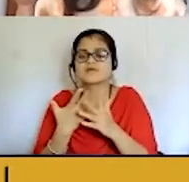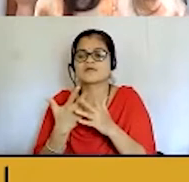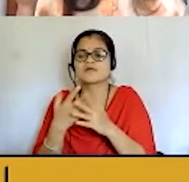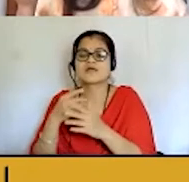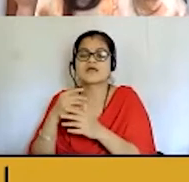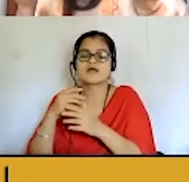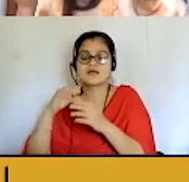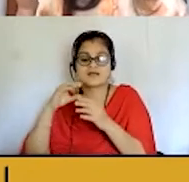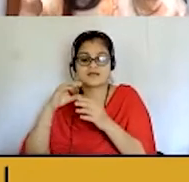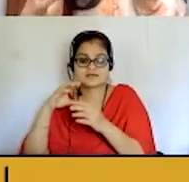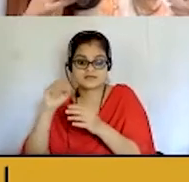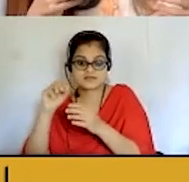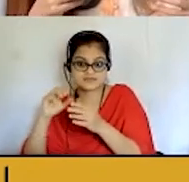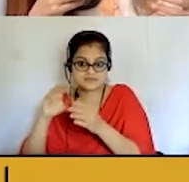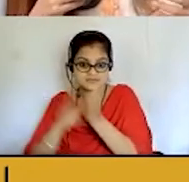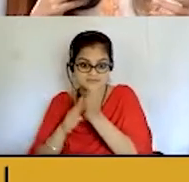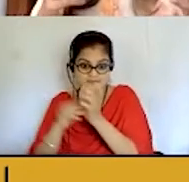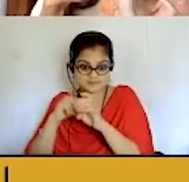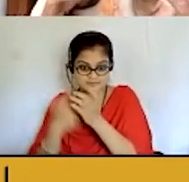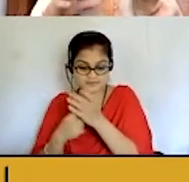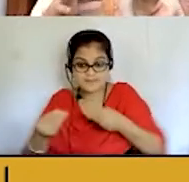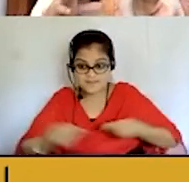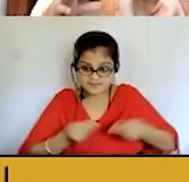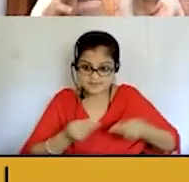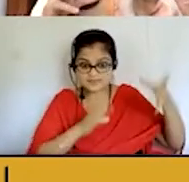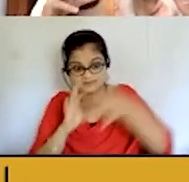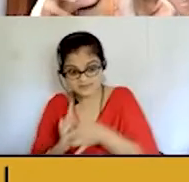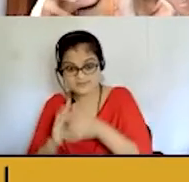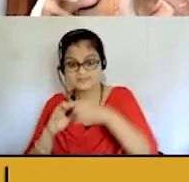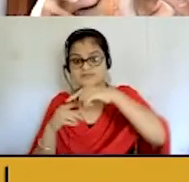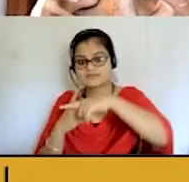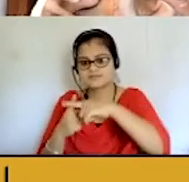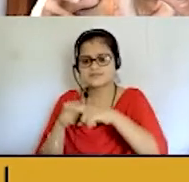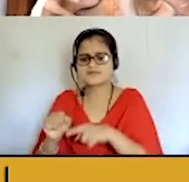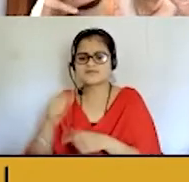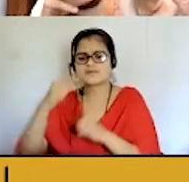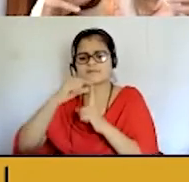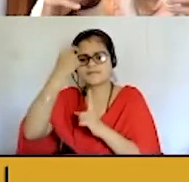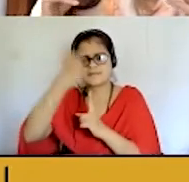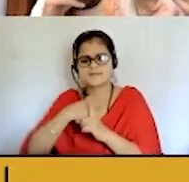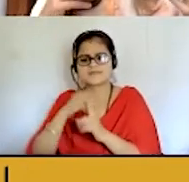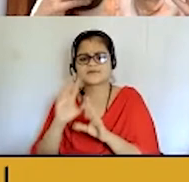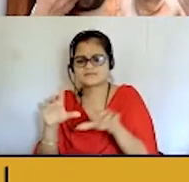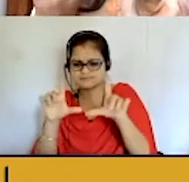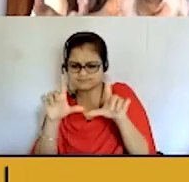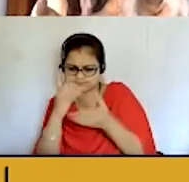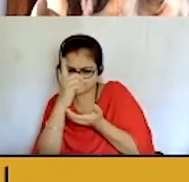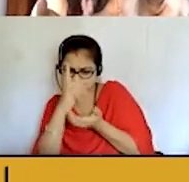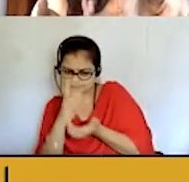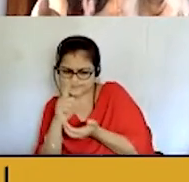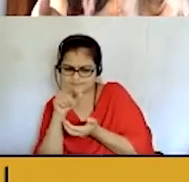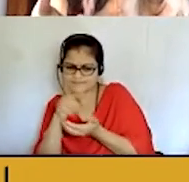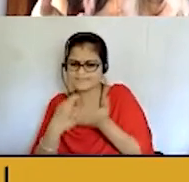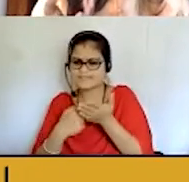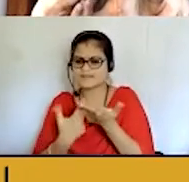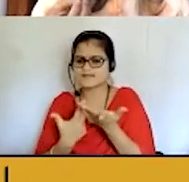artistic. His photographs seek the personal and the intimate, capturing familial